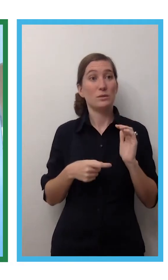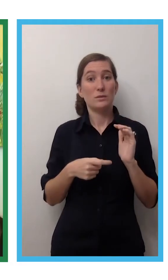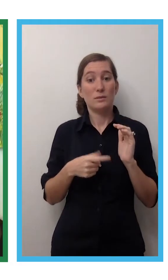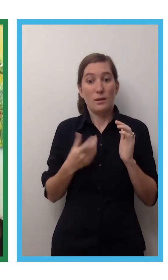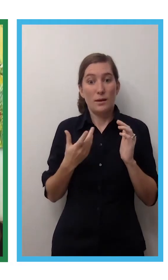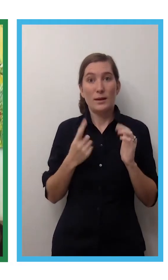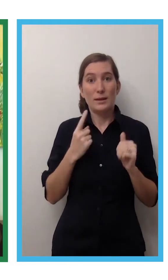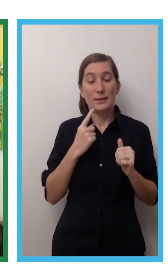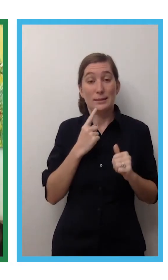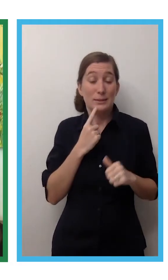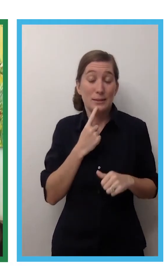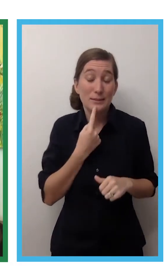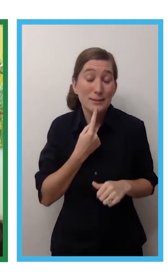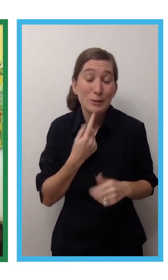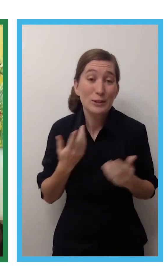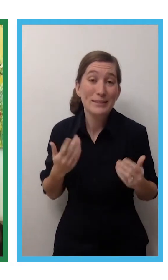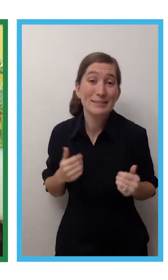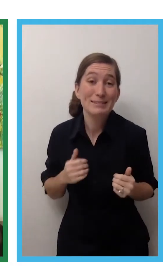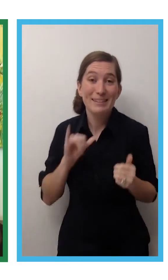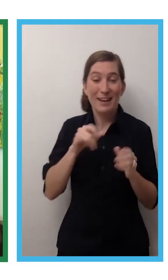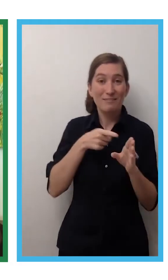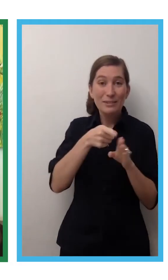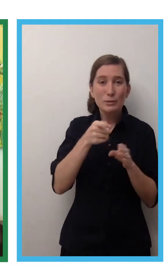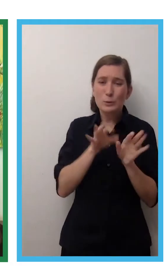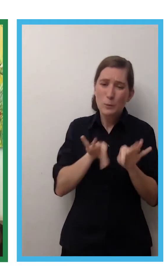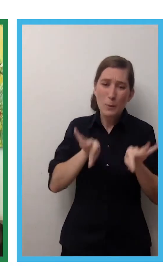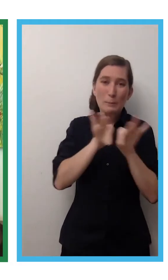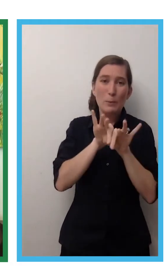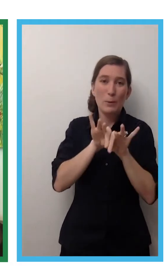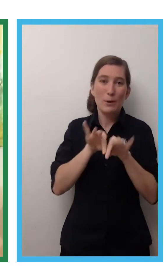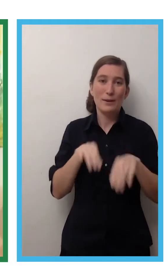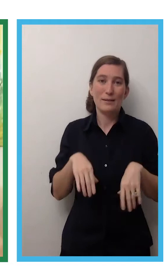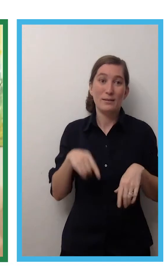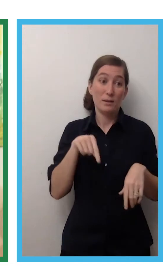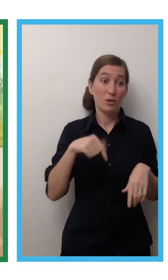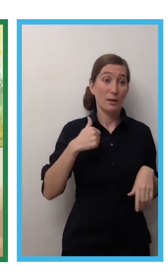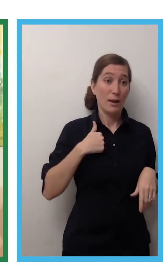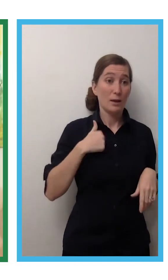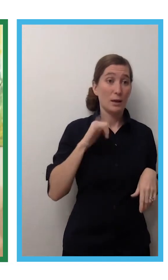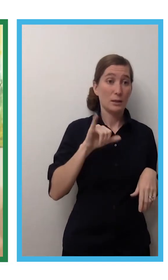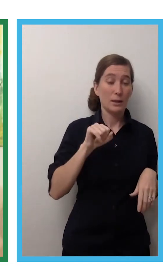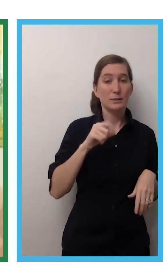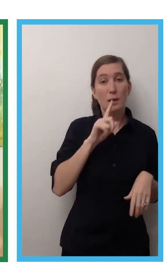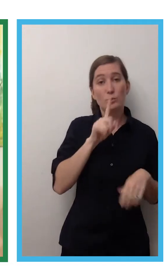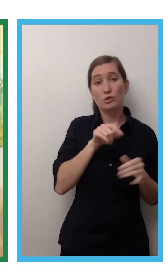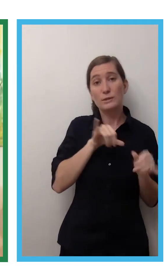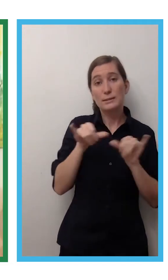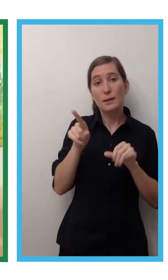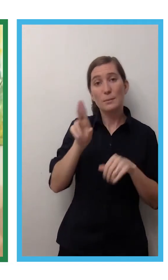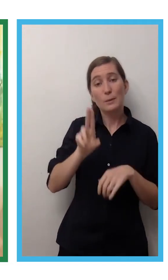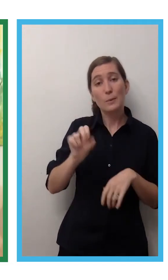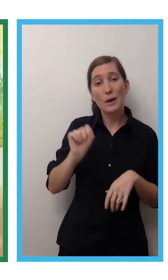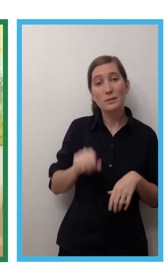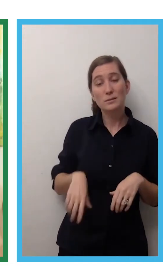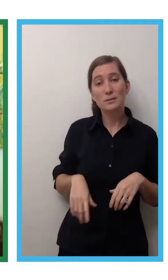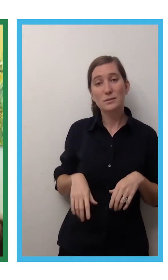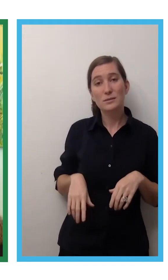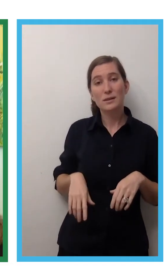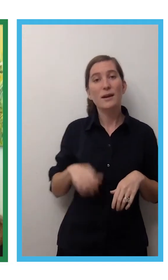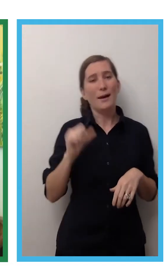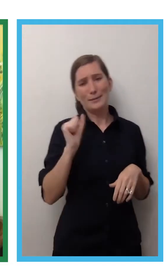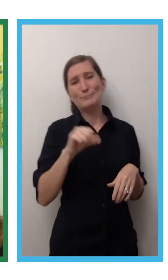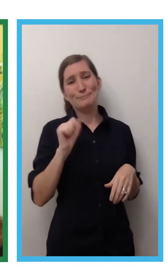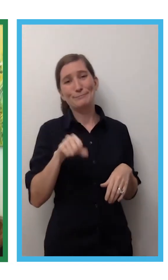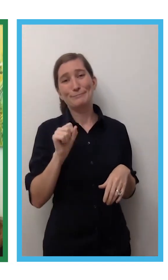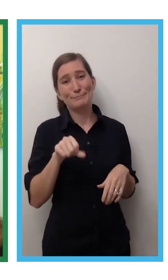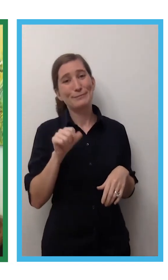corporates here in Canada. And I'm sure it's much the same in the States. That's a fair statement. Yeah, I don't think